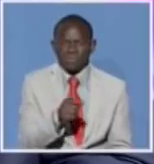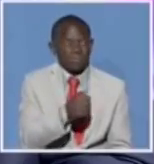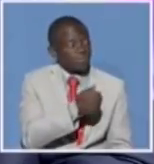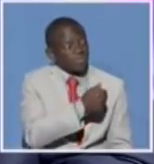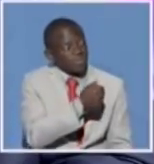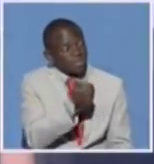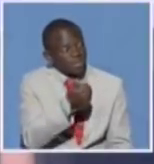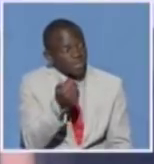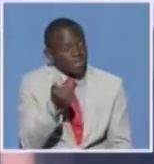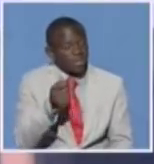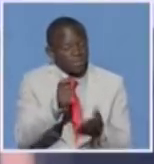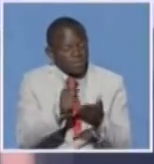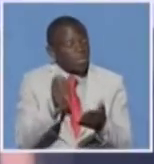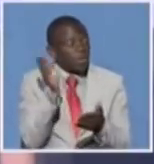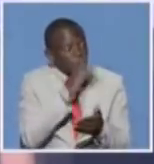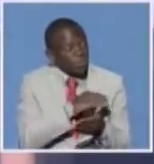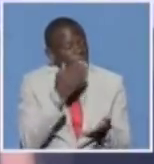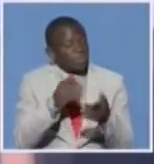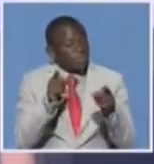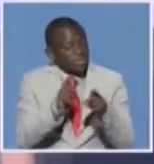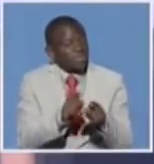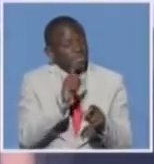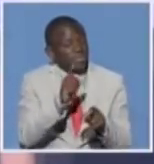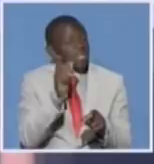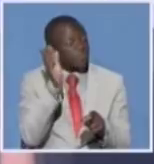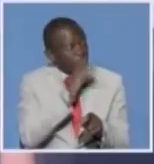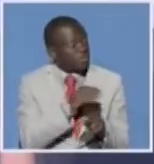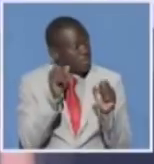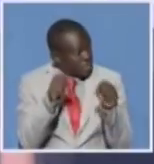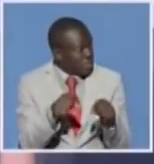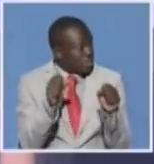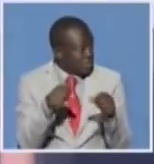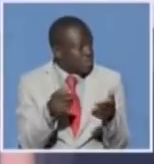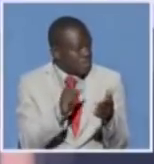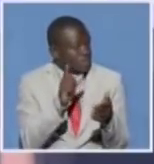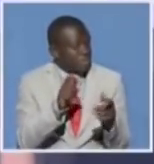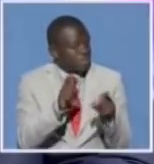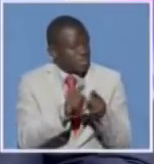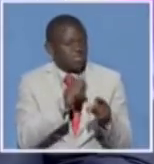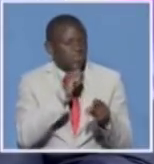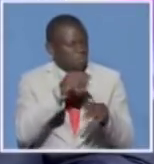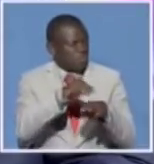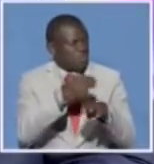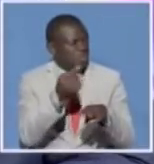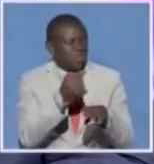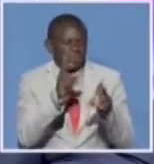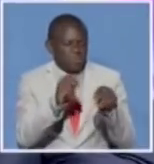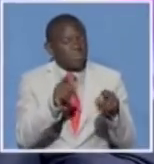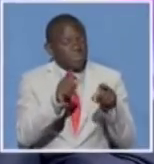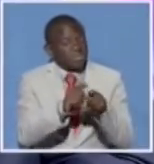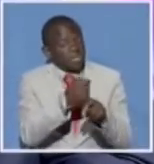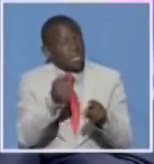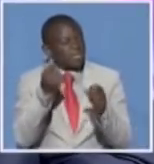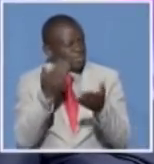written, that had already been written by the pupils? There's a high chance they could have been compromised too. Well, if you put it